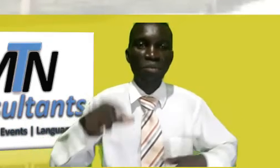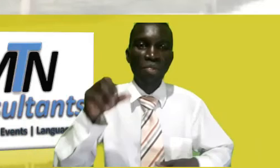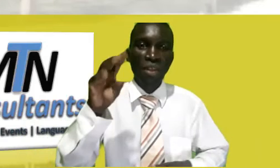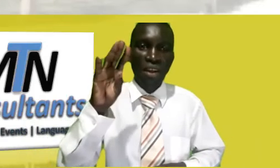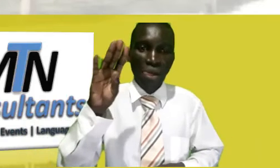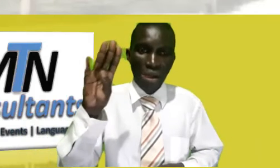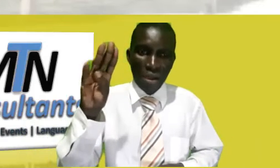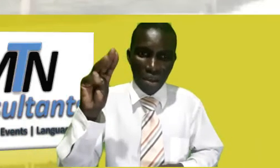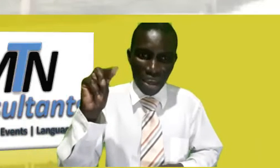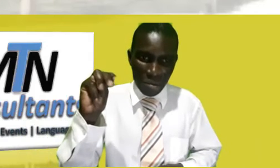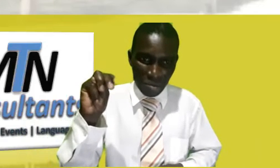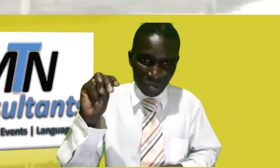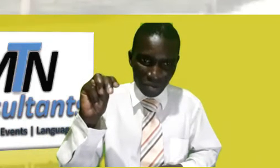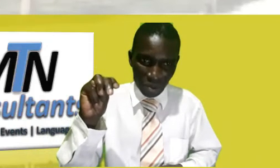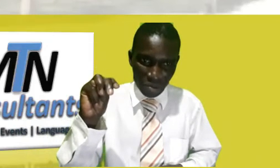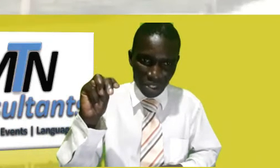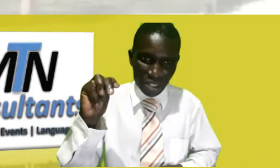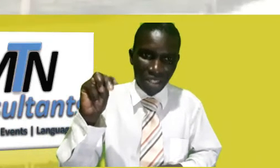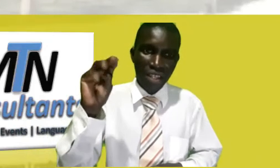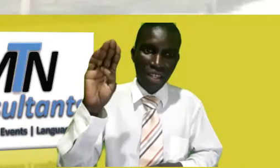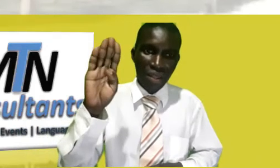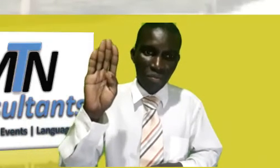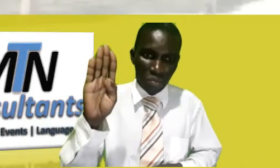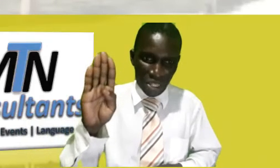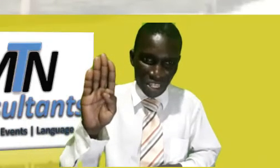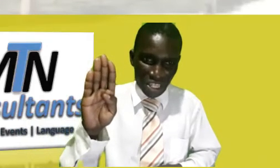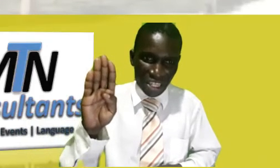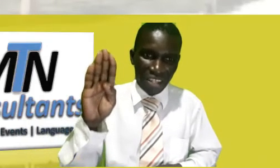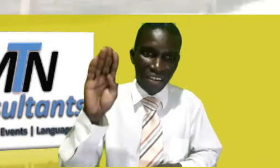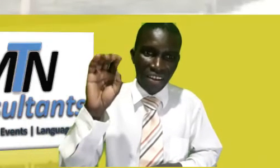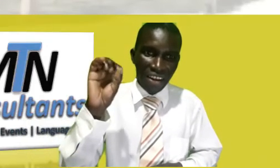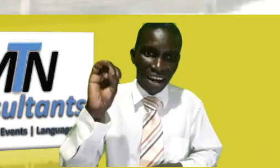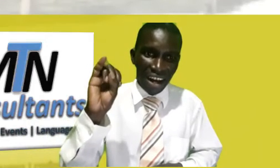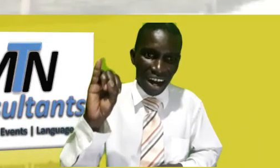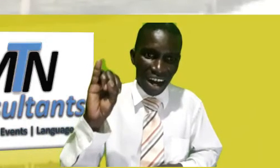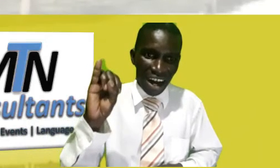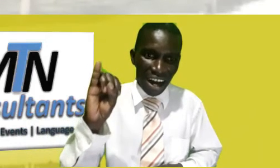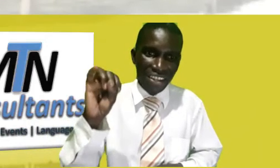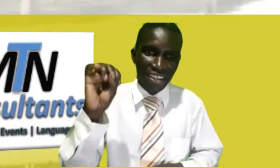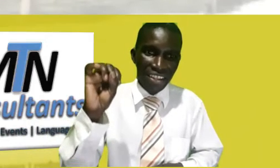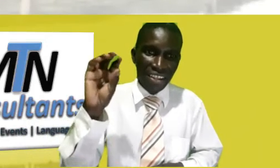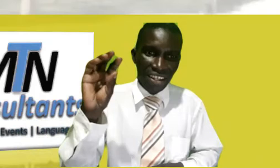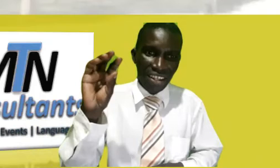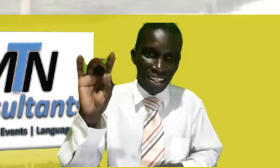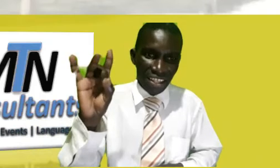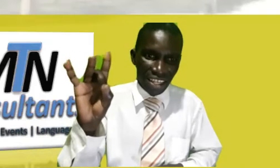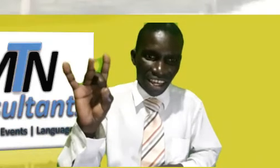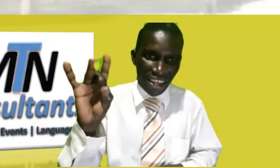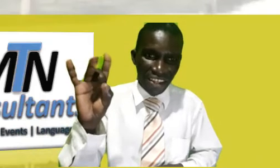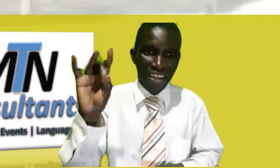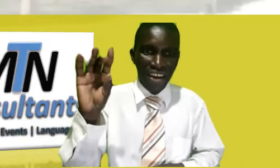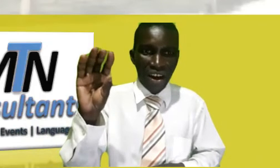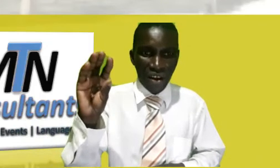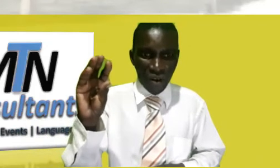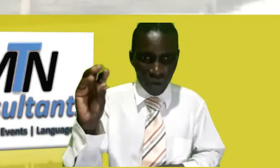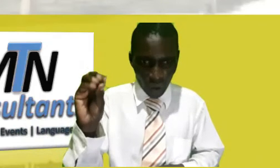name. M for me, B, I,